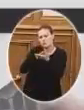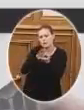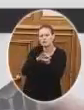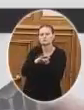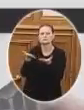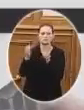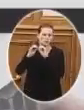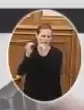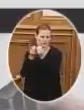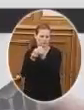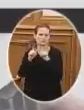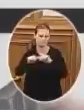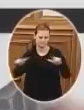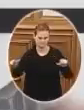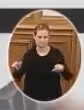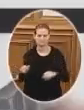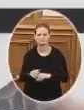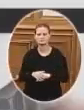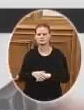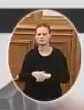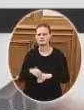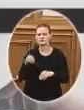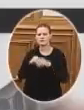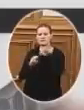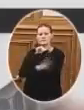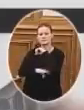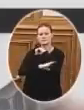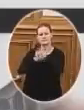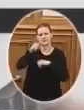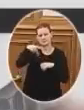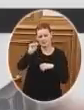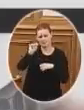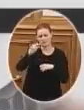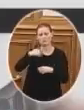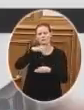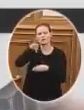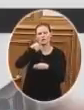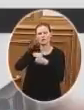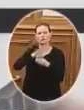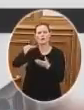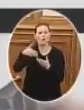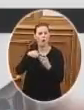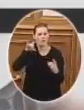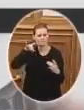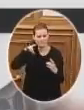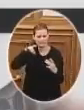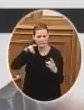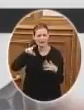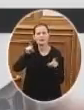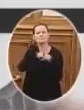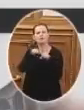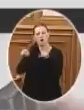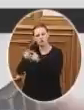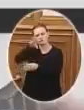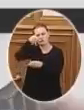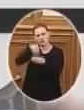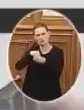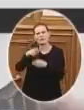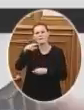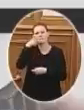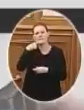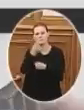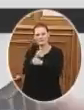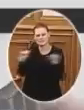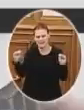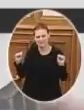was uploaded in September. That includes all of the feedback we've got, but it also includes a focus on public safety and security and a lot more